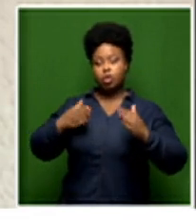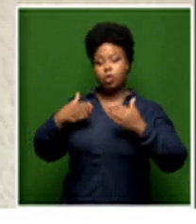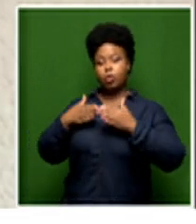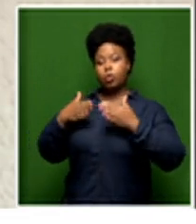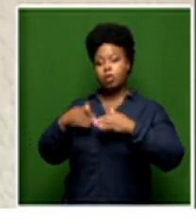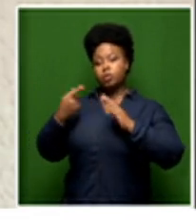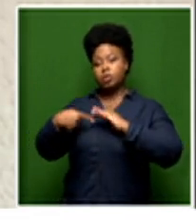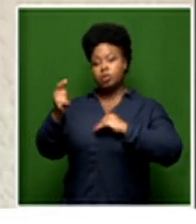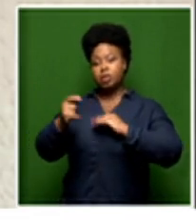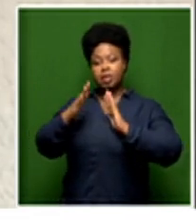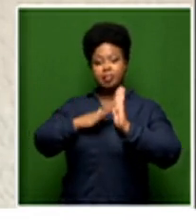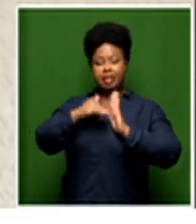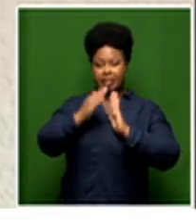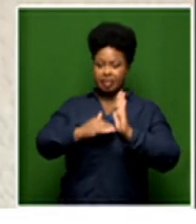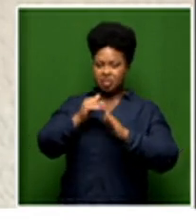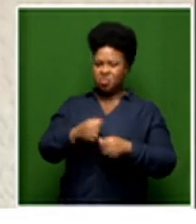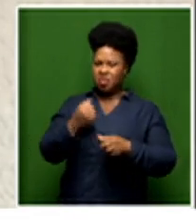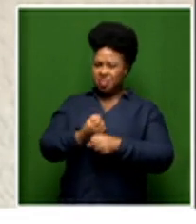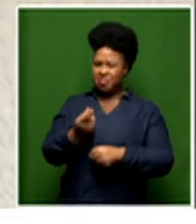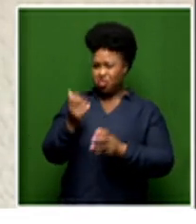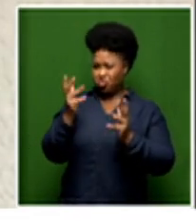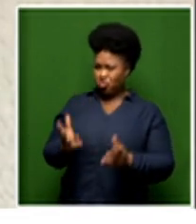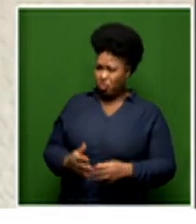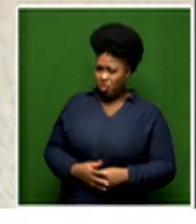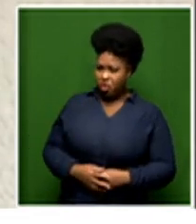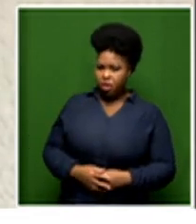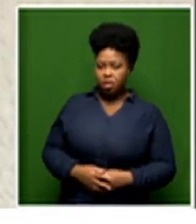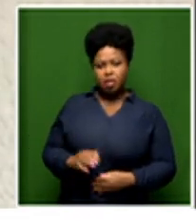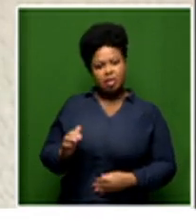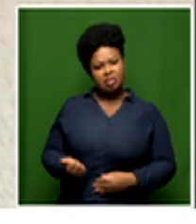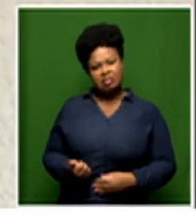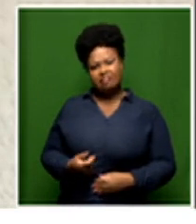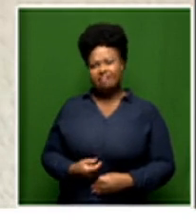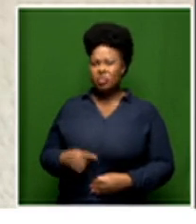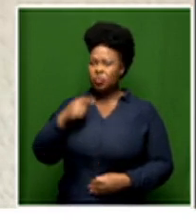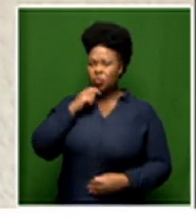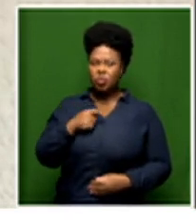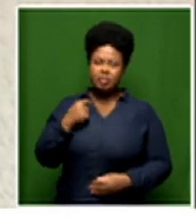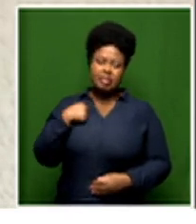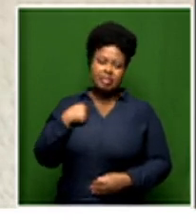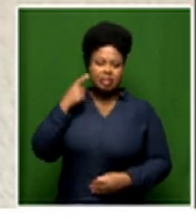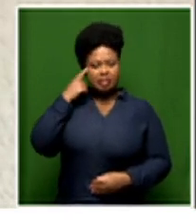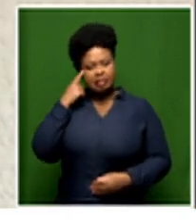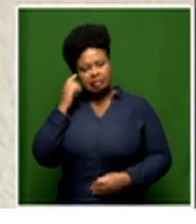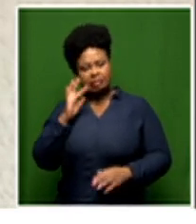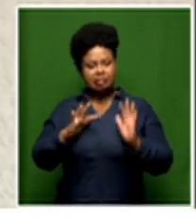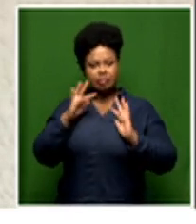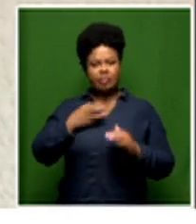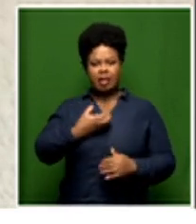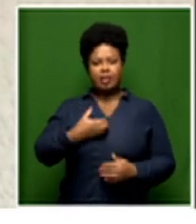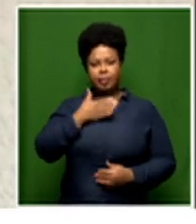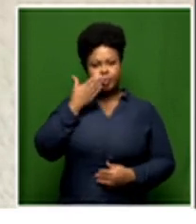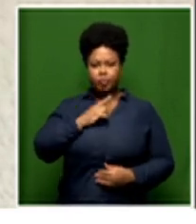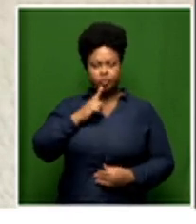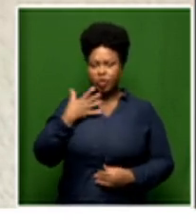corner and sell paintings, and that's how we're going to make a living. And that was a very scary thought for me, because I